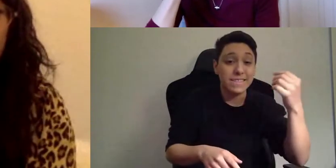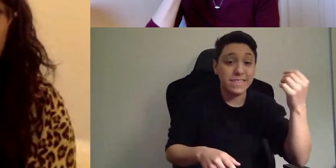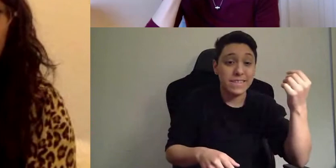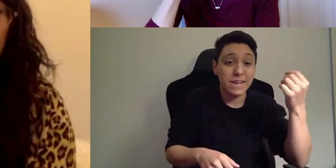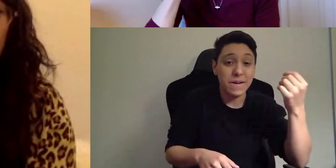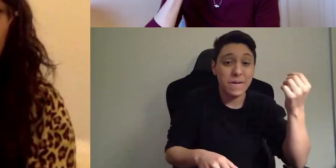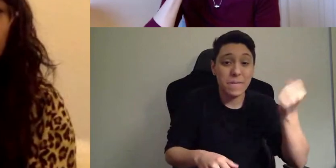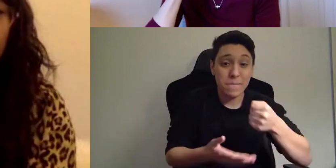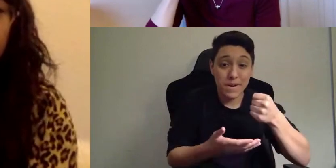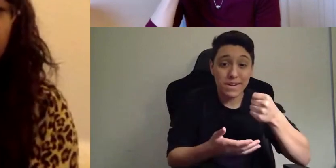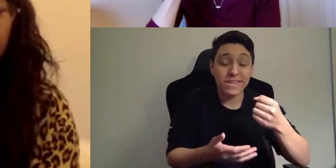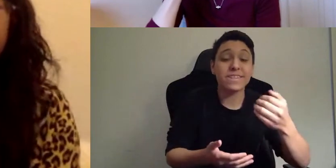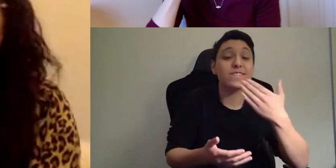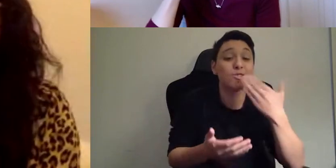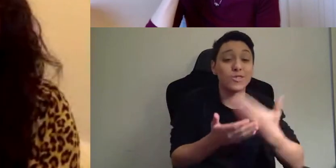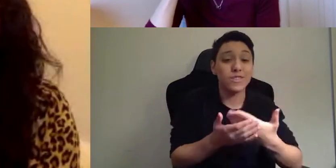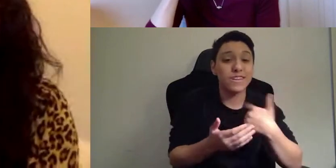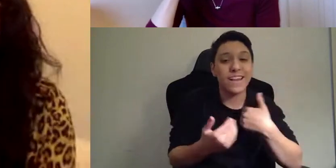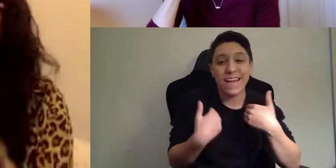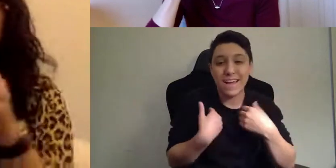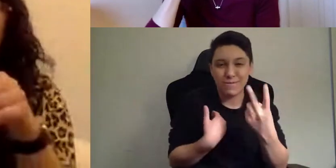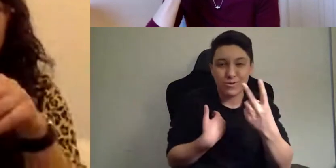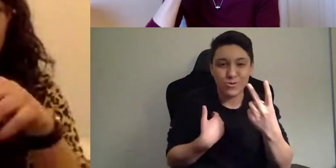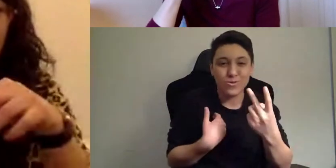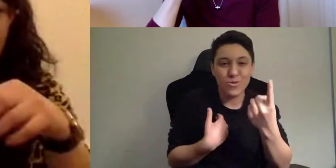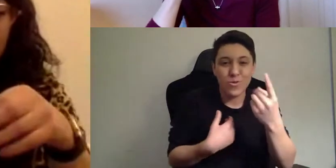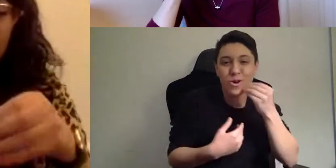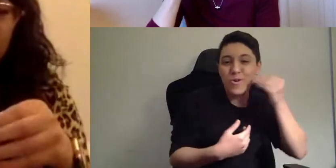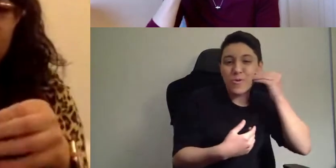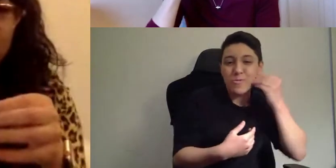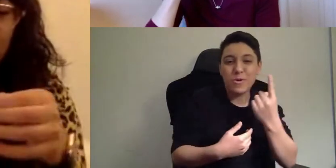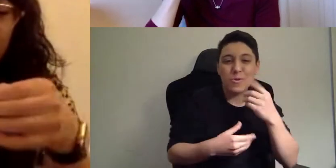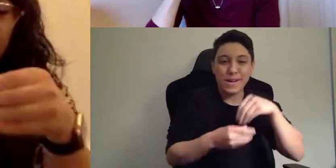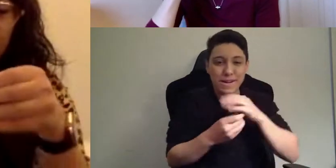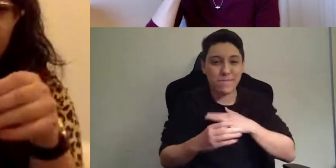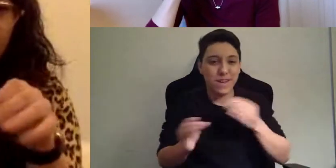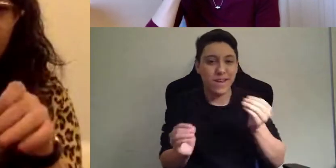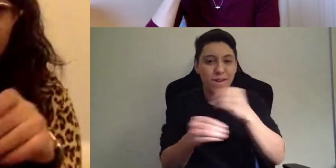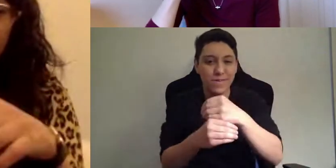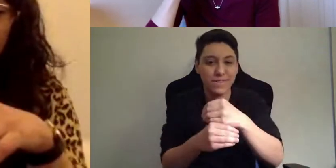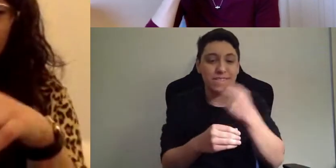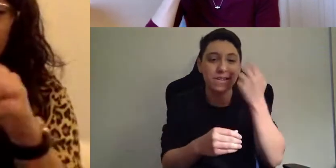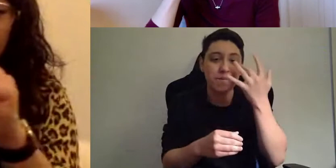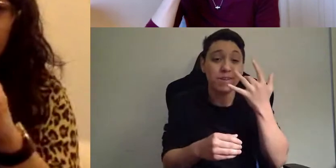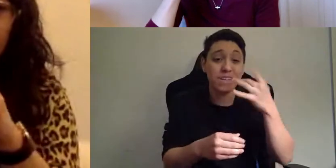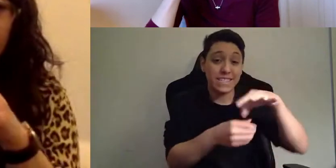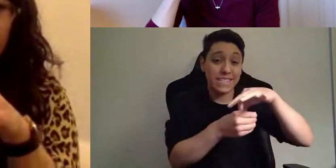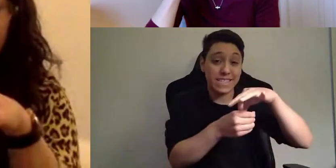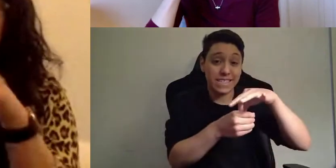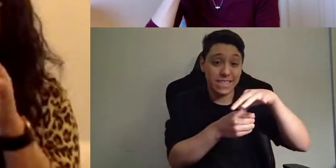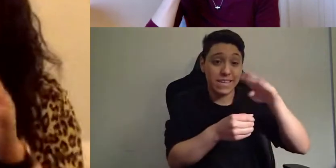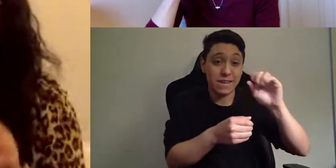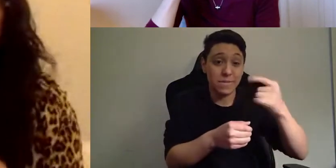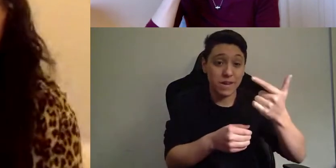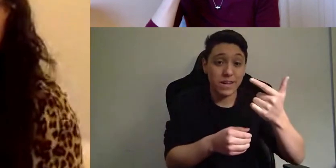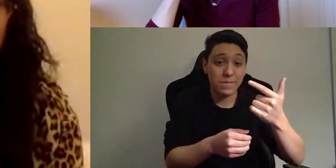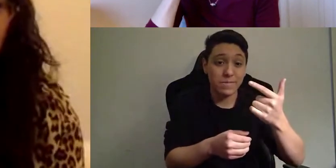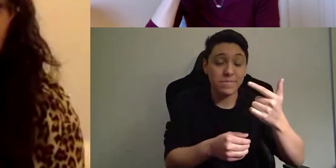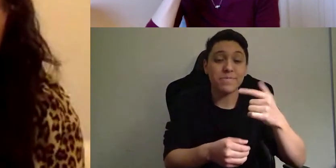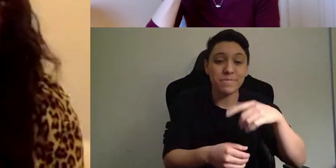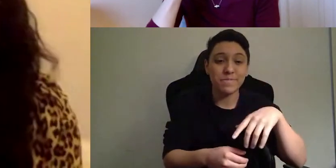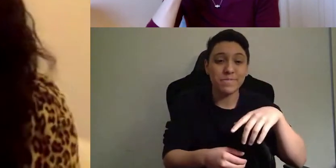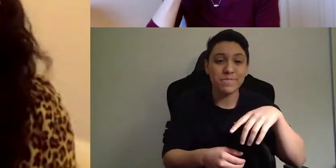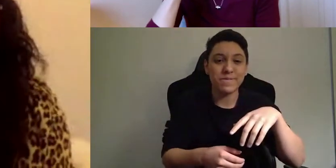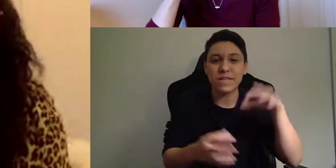I have this one at home. And I have one at my office. That's because the tea bag can go in the cat's head. So